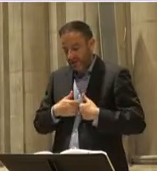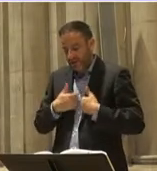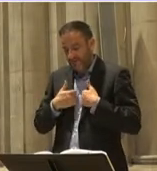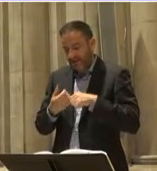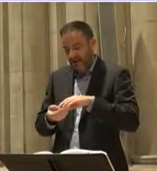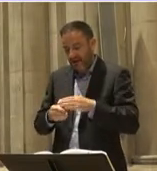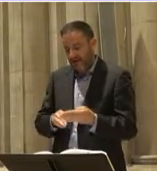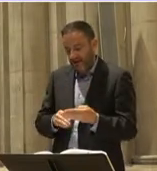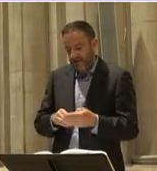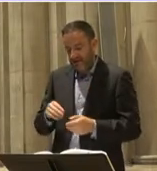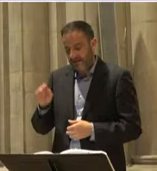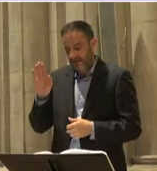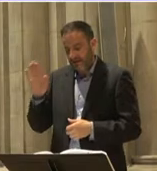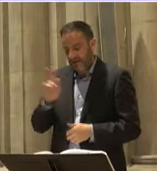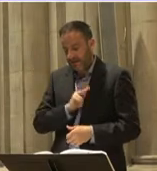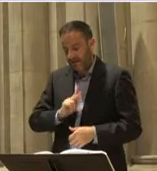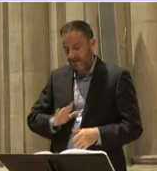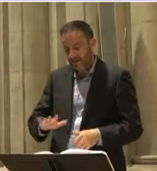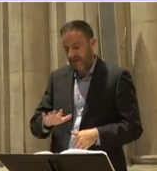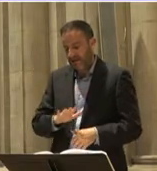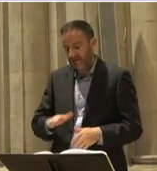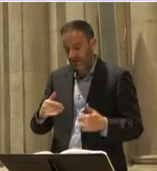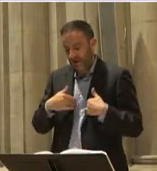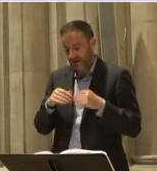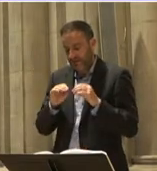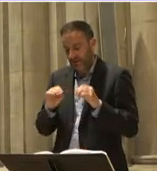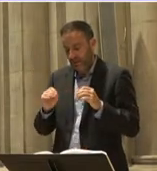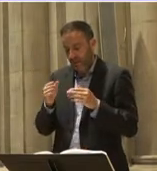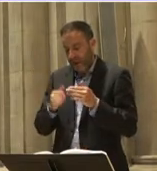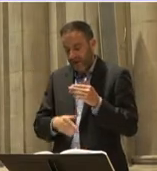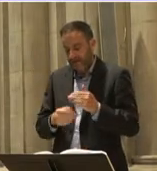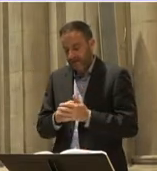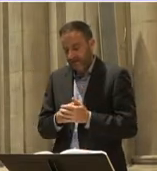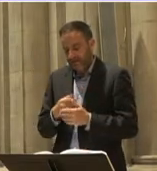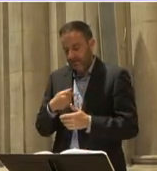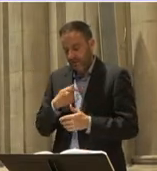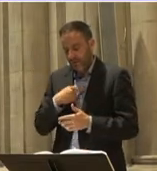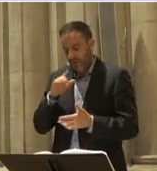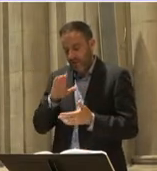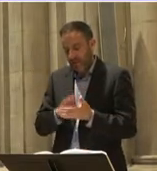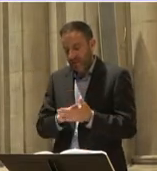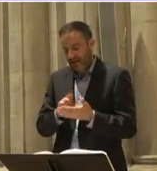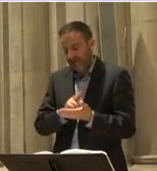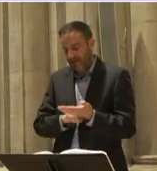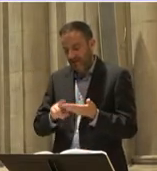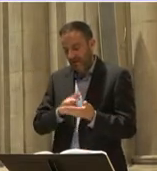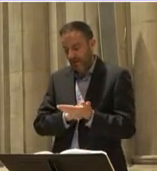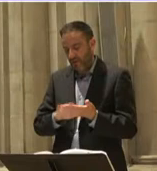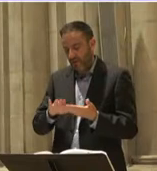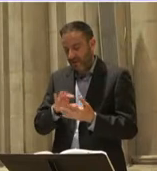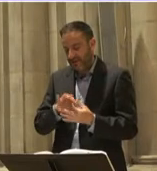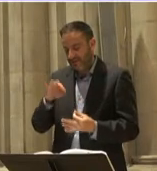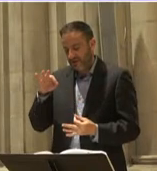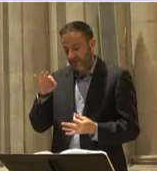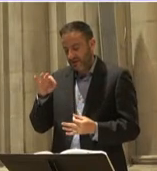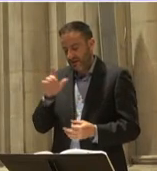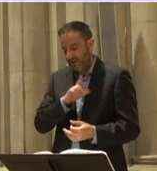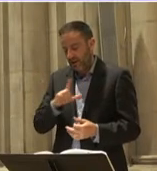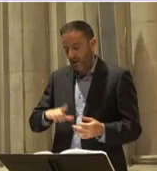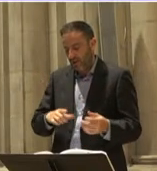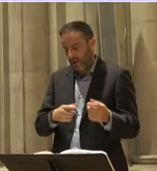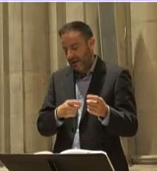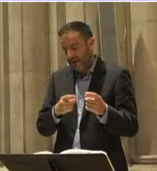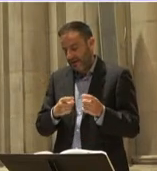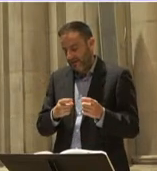judge the living and the dead, and his kingdom will have no end. We believe in the Holy Spirit,